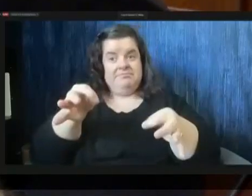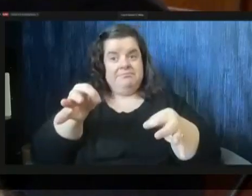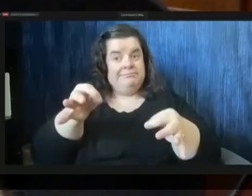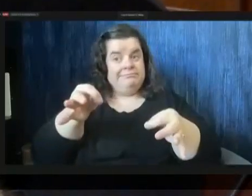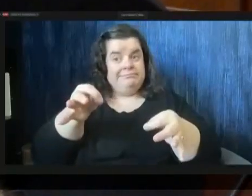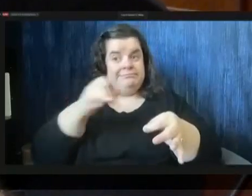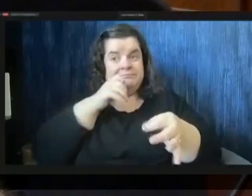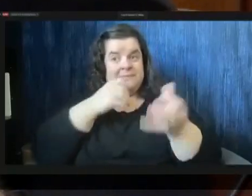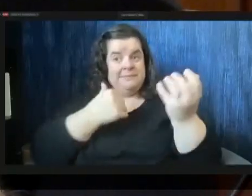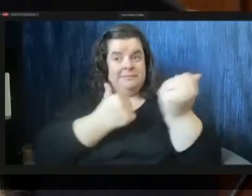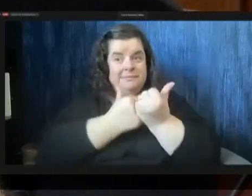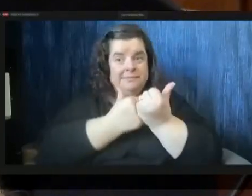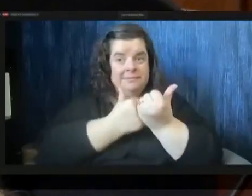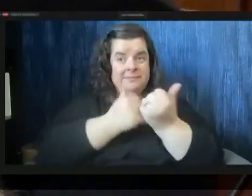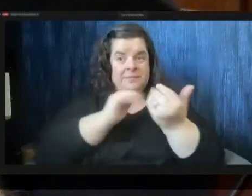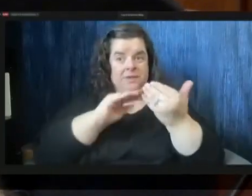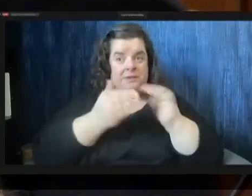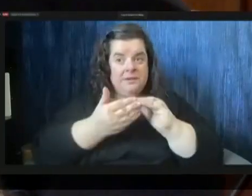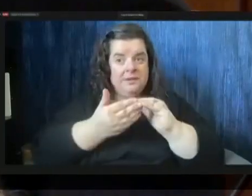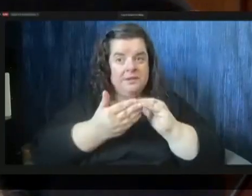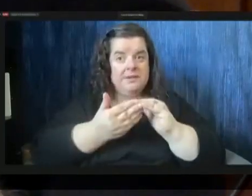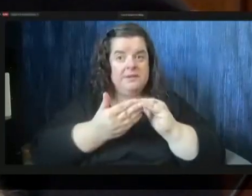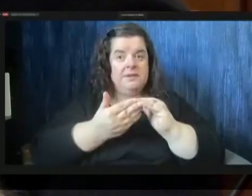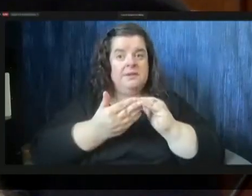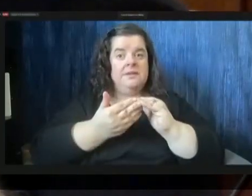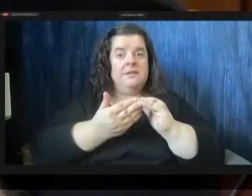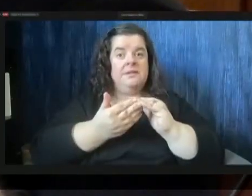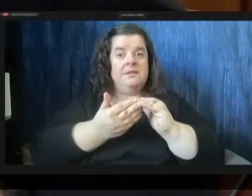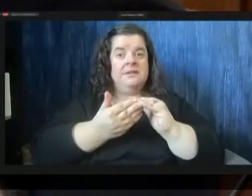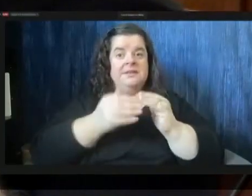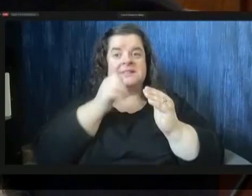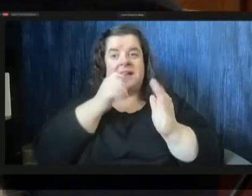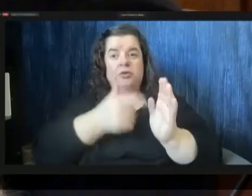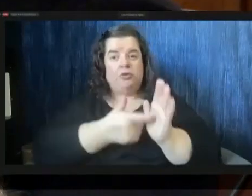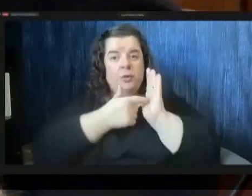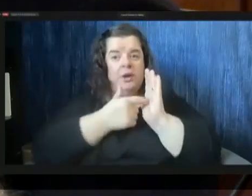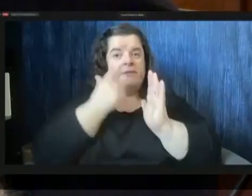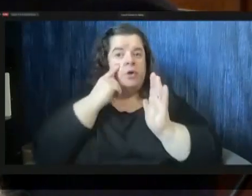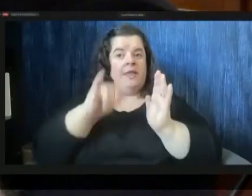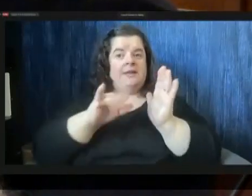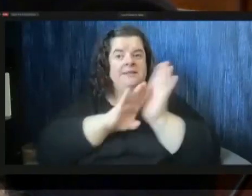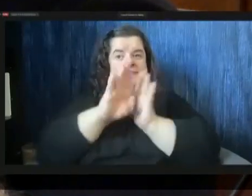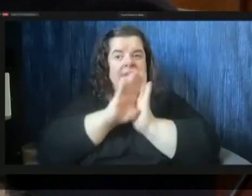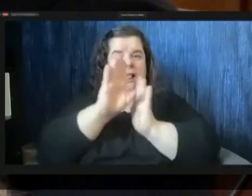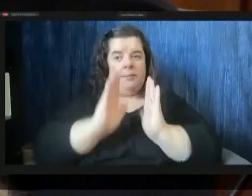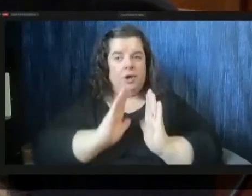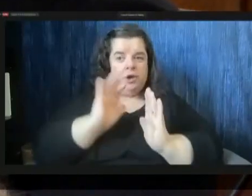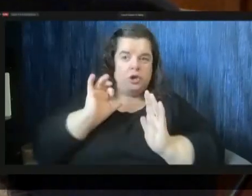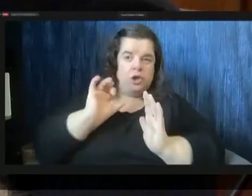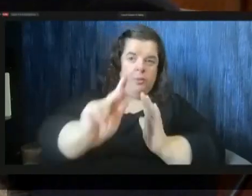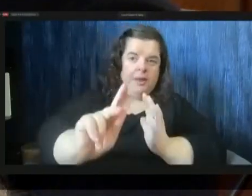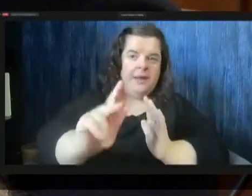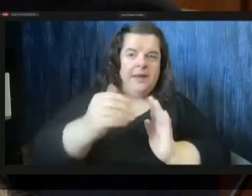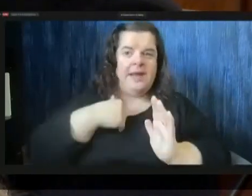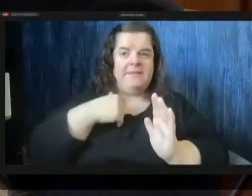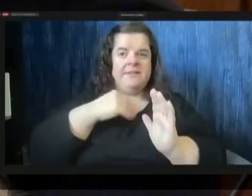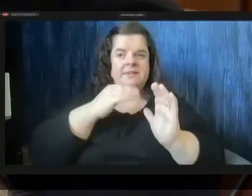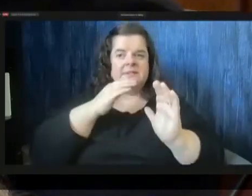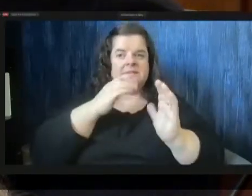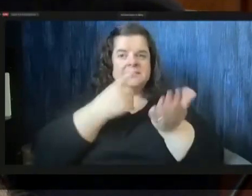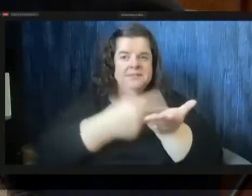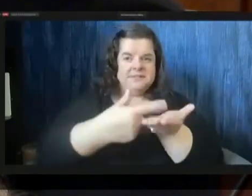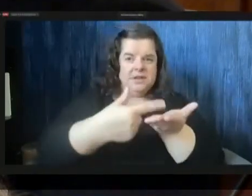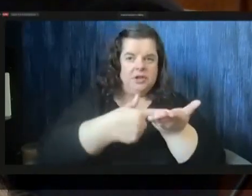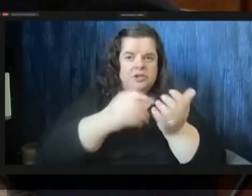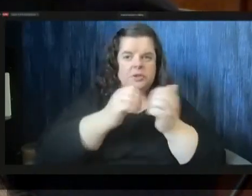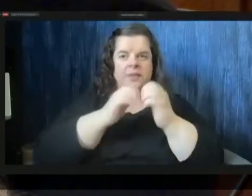in favor of the community, or there may not be a requirement for that developer to go back and have a dialogue with the community. And I think that that flies